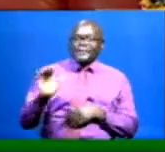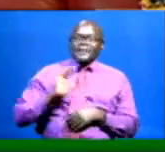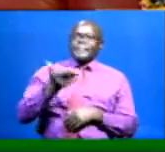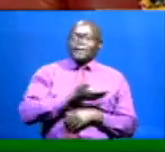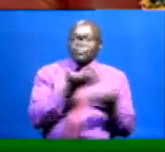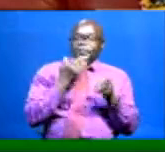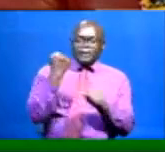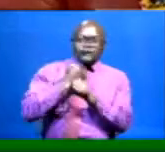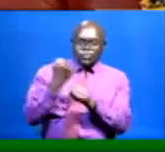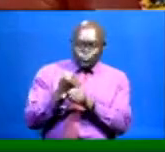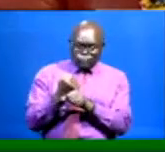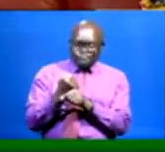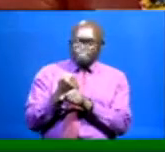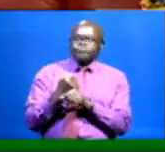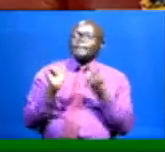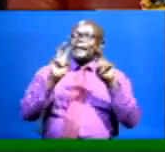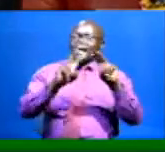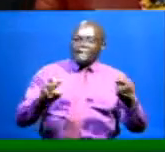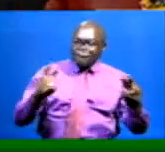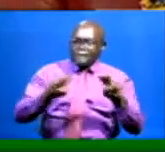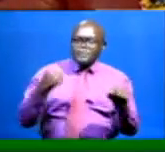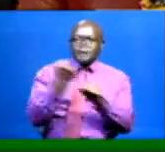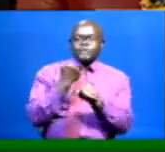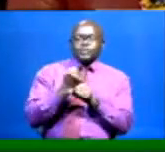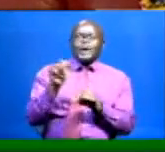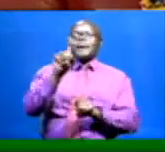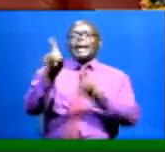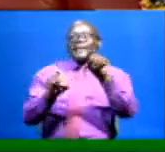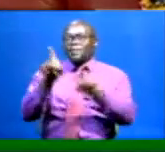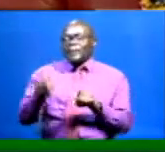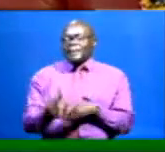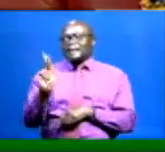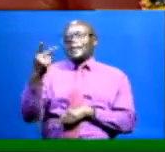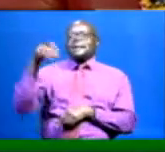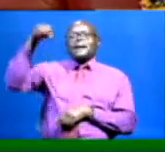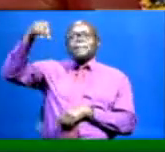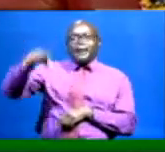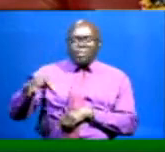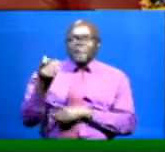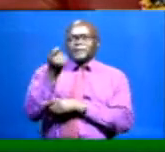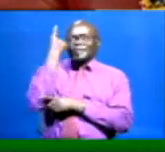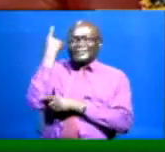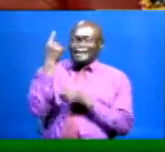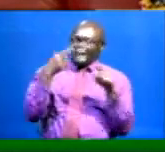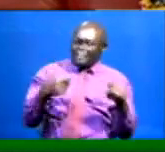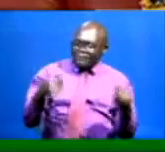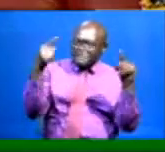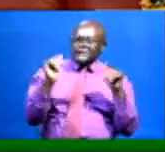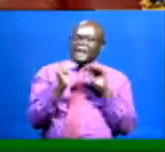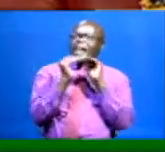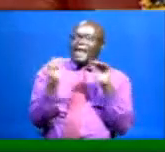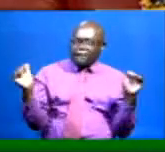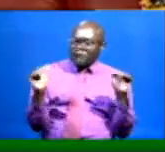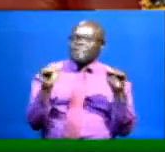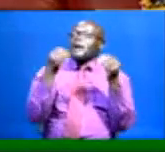do. Investigate, do an inquiry at Kenya Power to understand the efficiency level. At